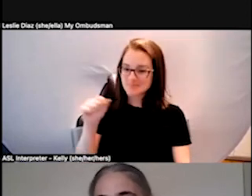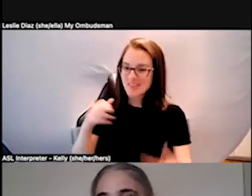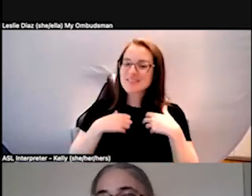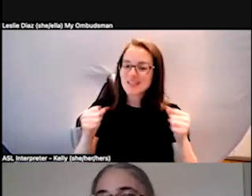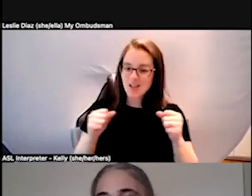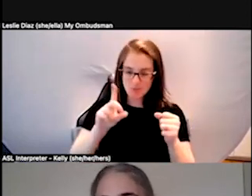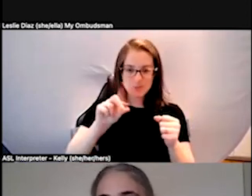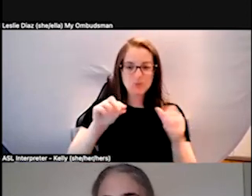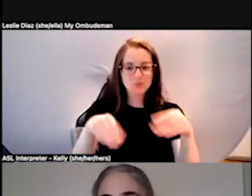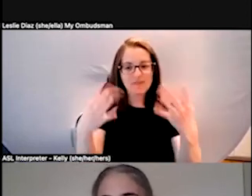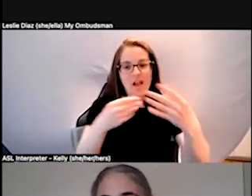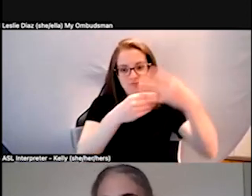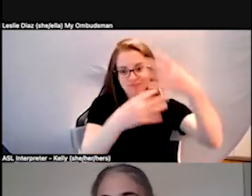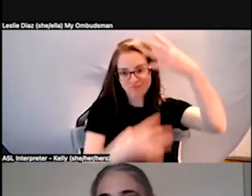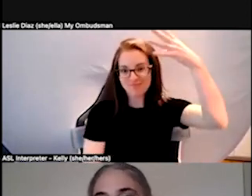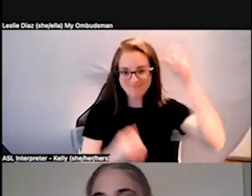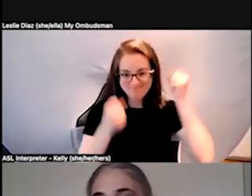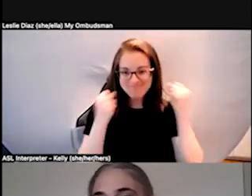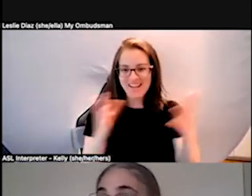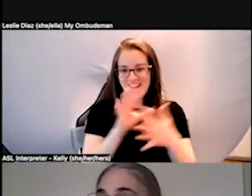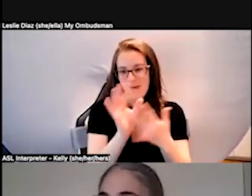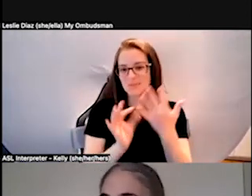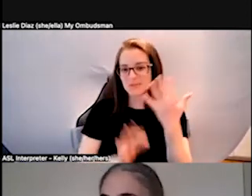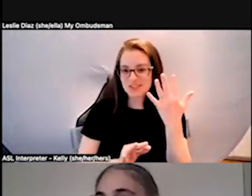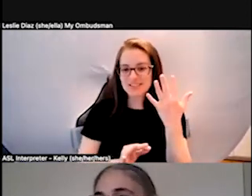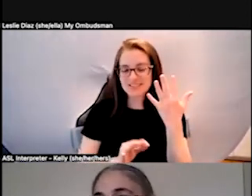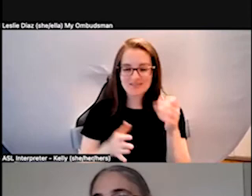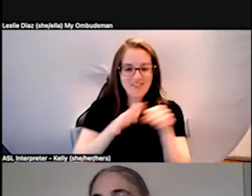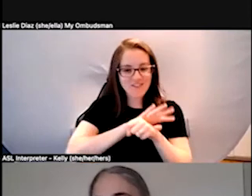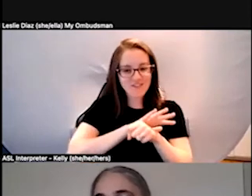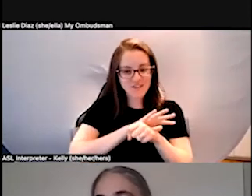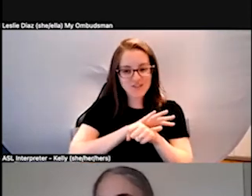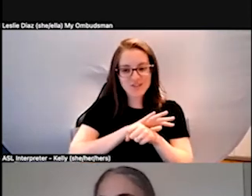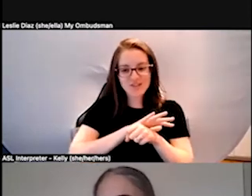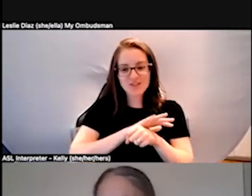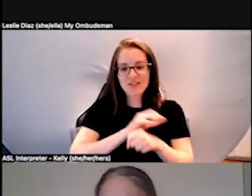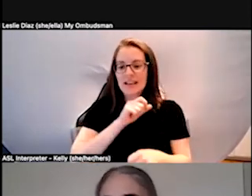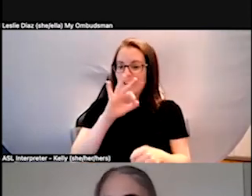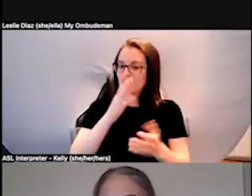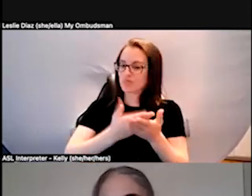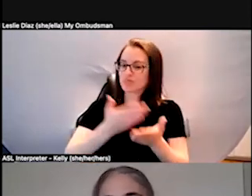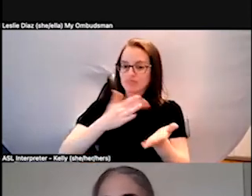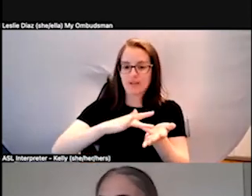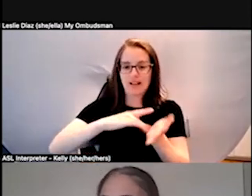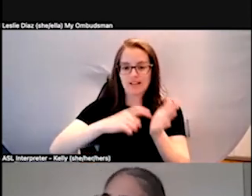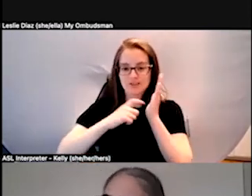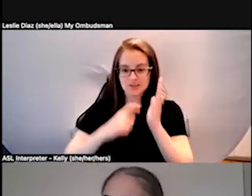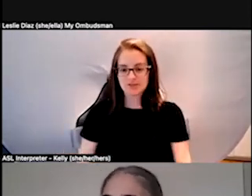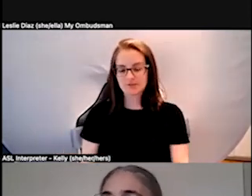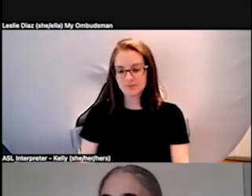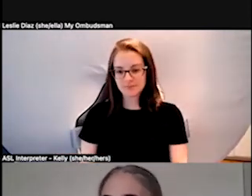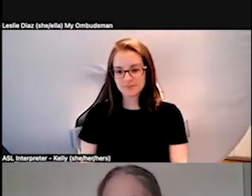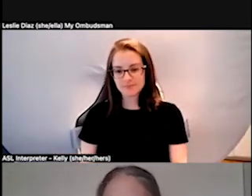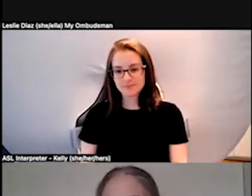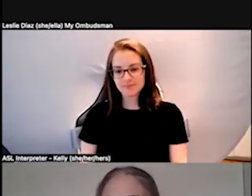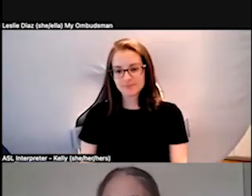types of gender-affirming medical care that are categorically covered if they're shown to be medically necessary. And again, just to